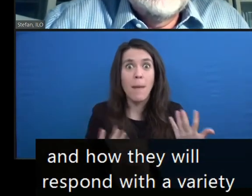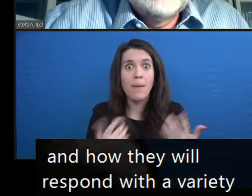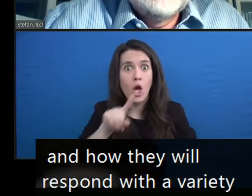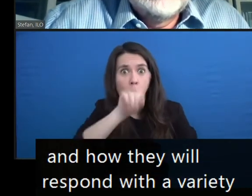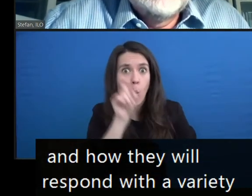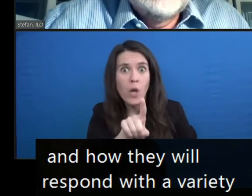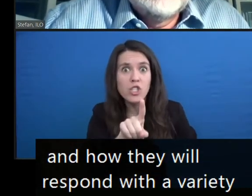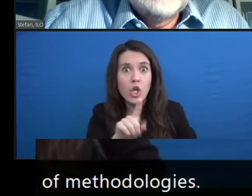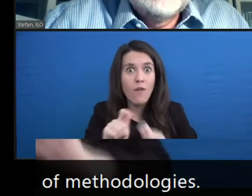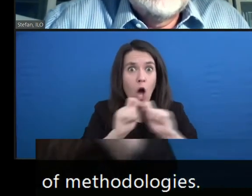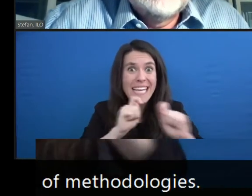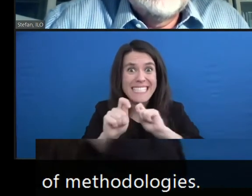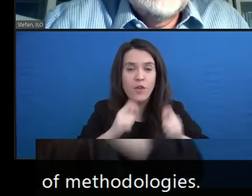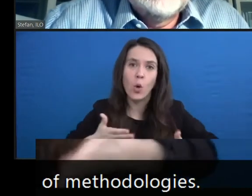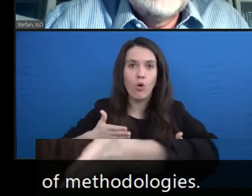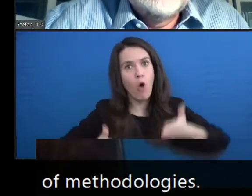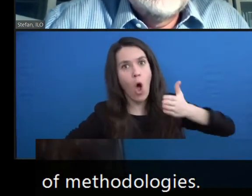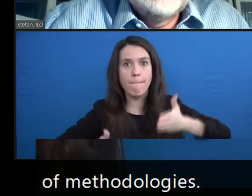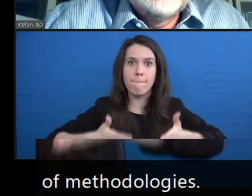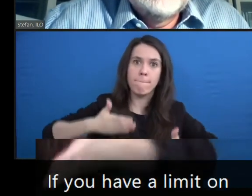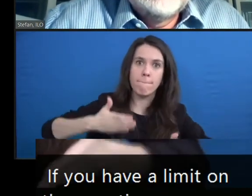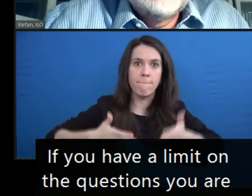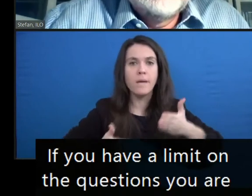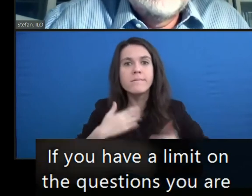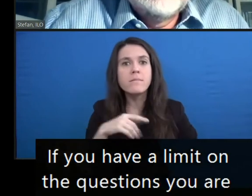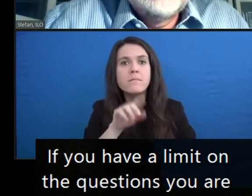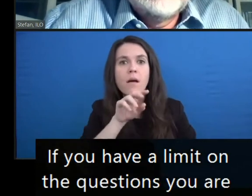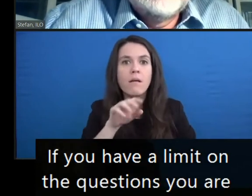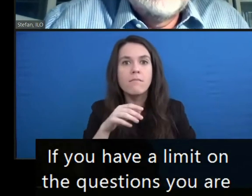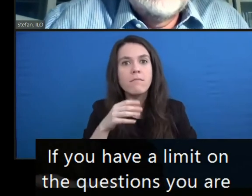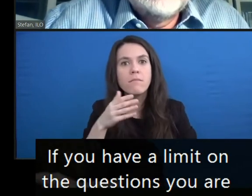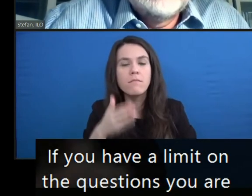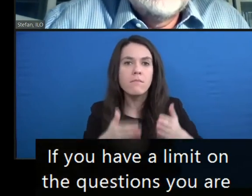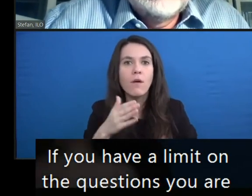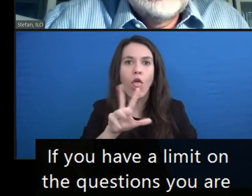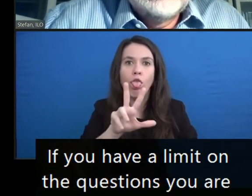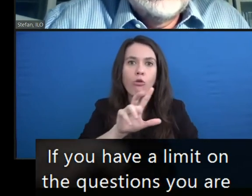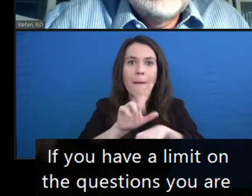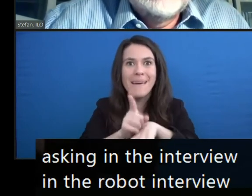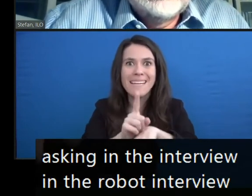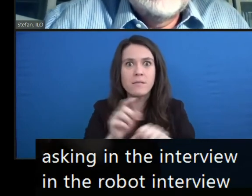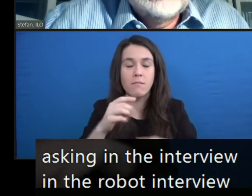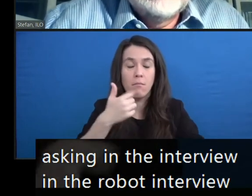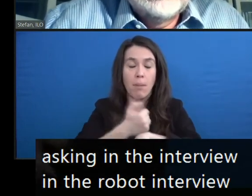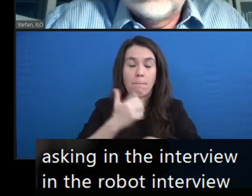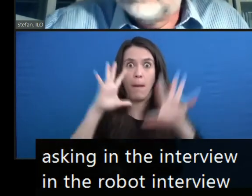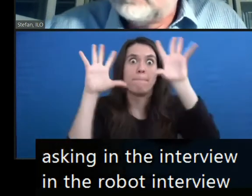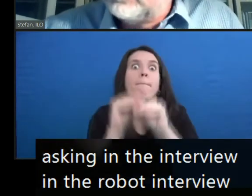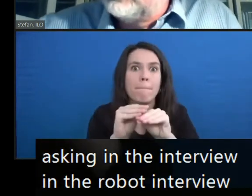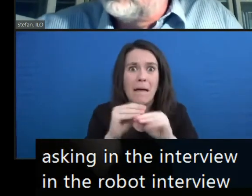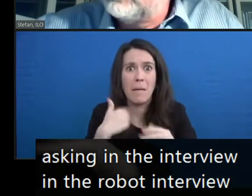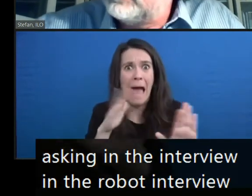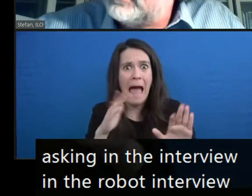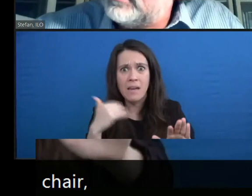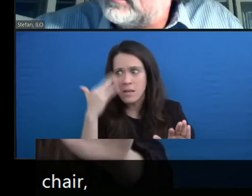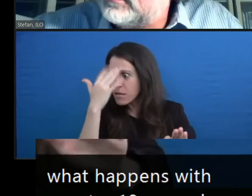interview when the robot interviews you, what happens if the person stammers and needs an extra 10 seconds? So it's asking the